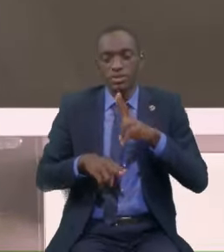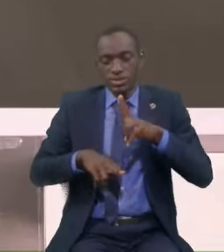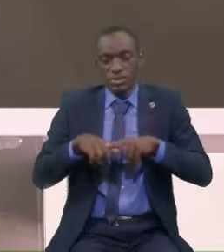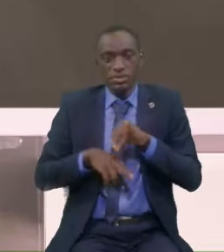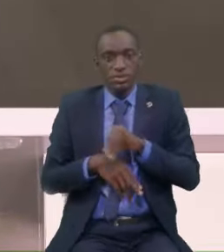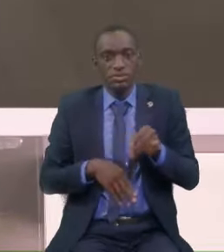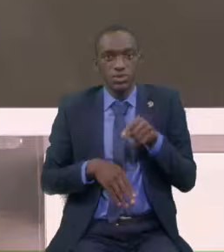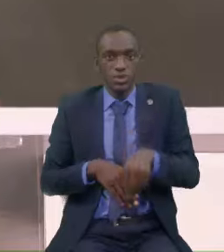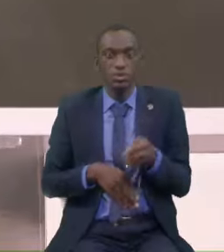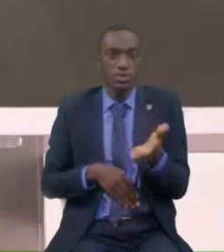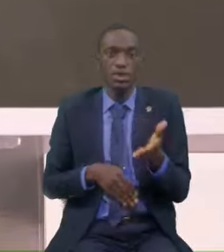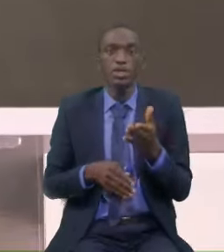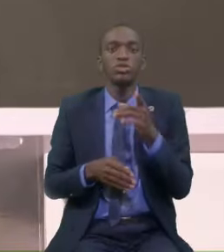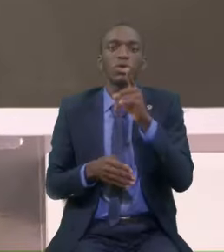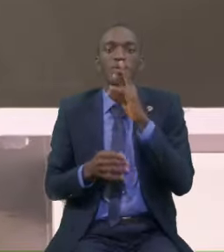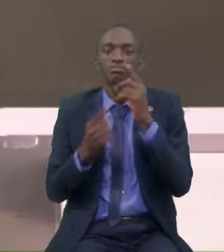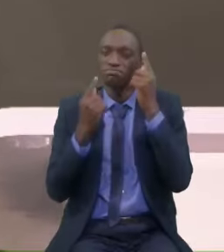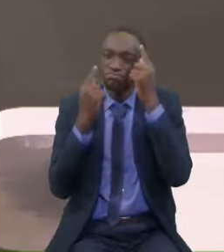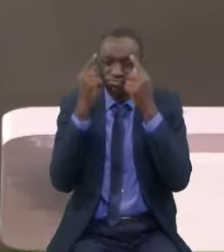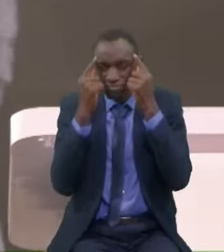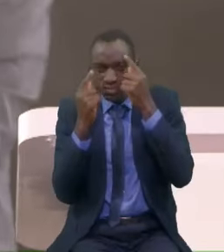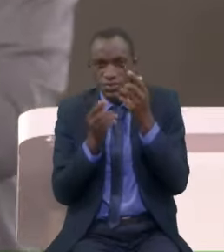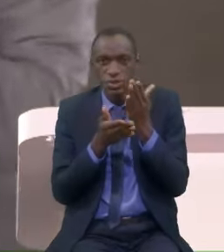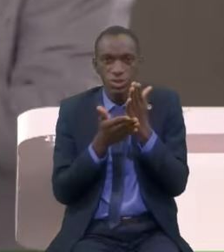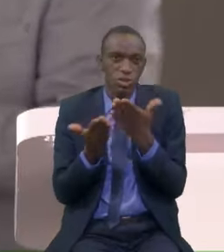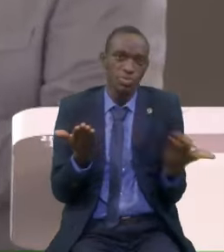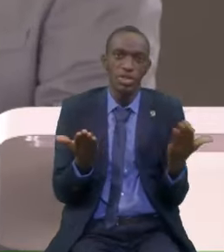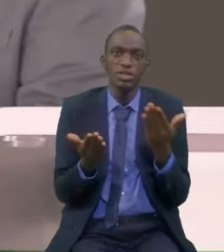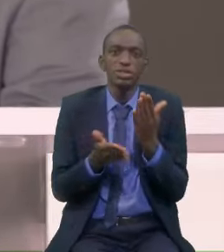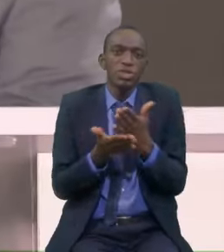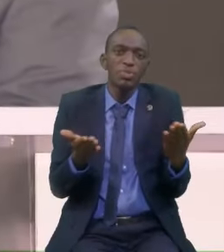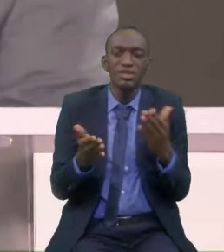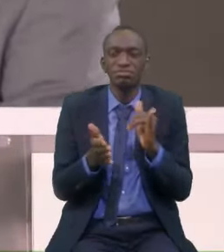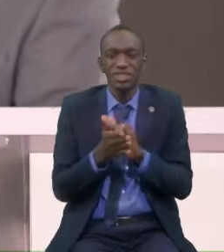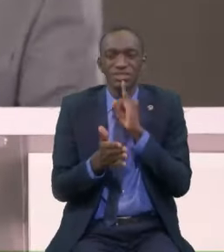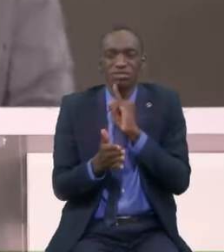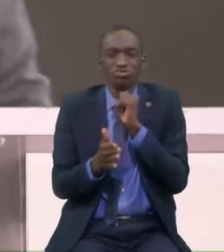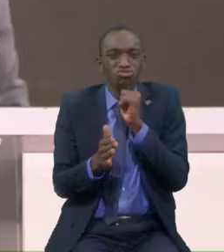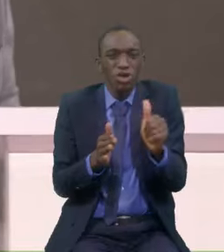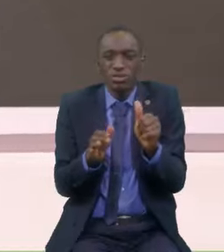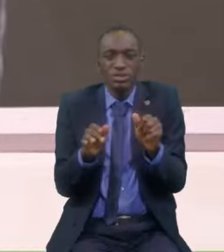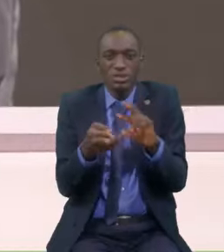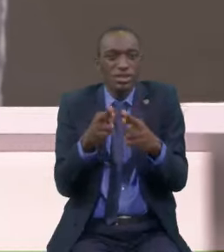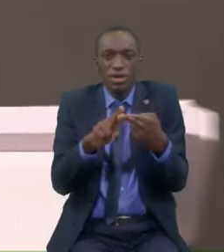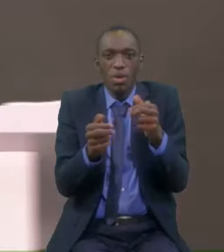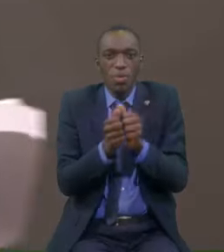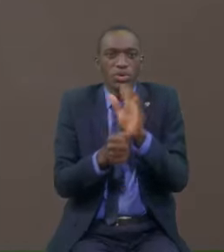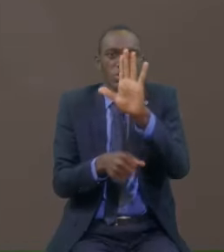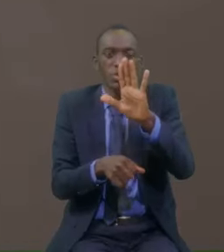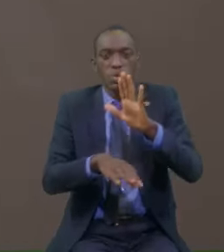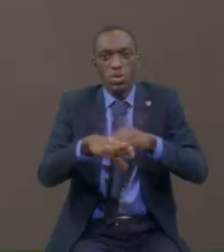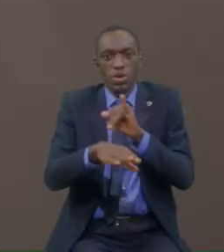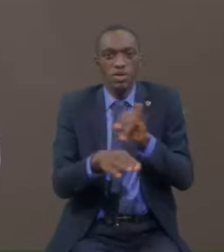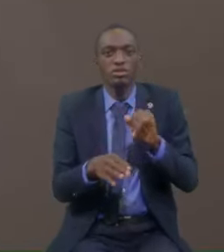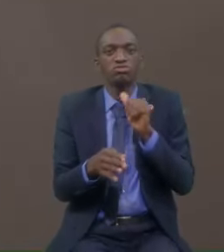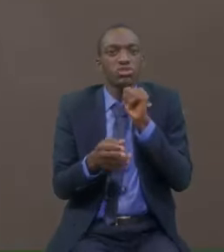considering something. Something other than your calling. Something other than your ministry. Because of